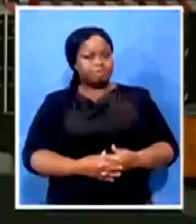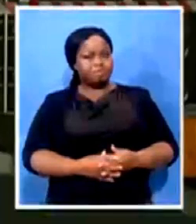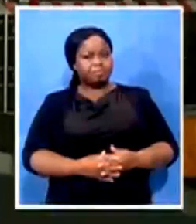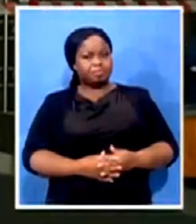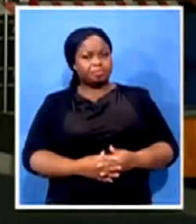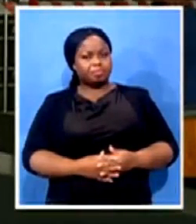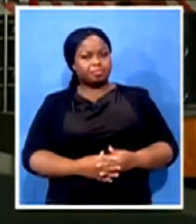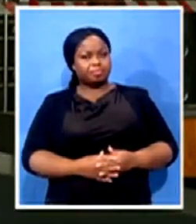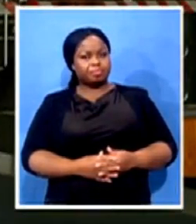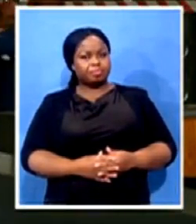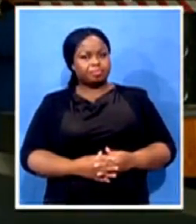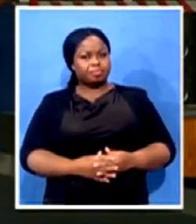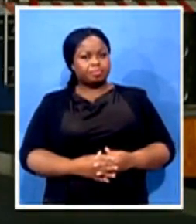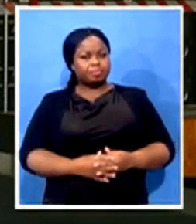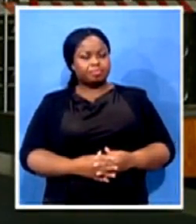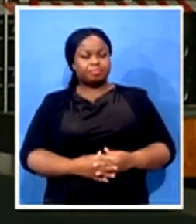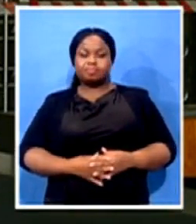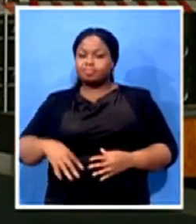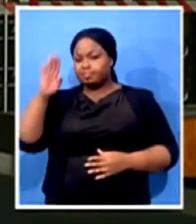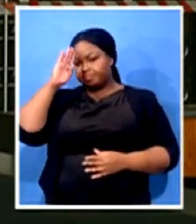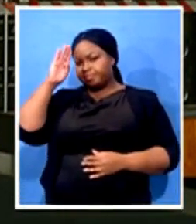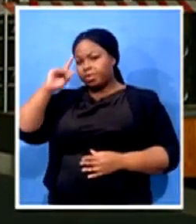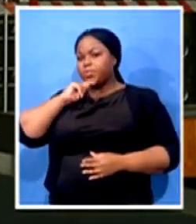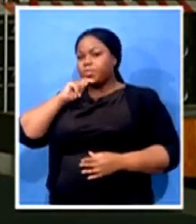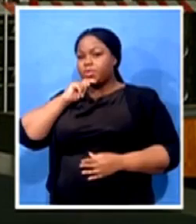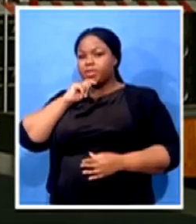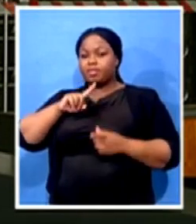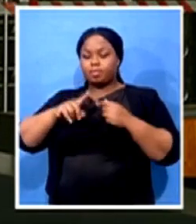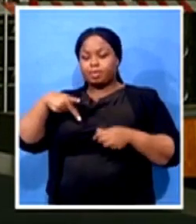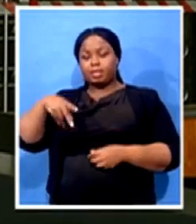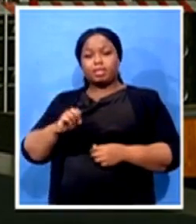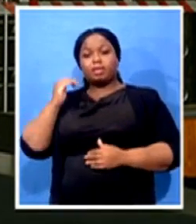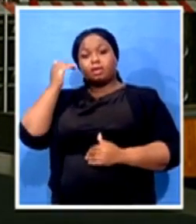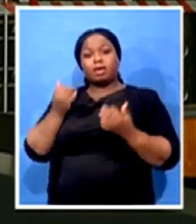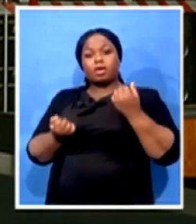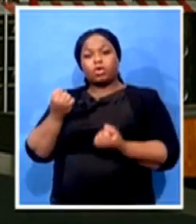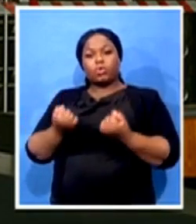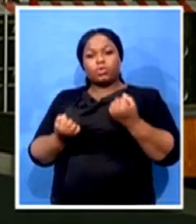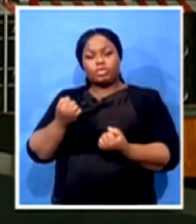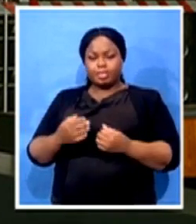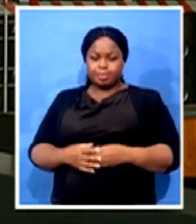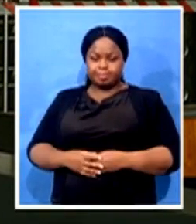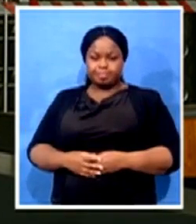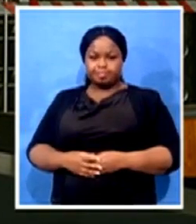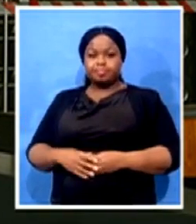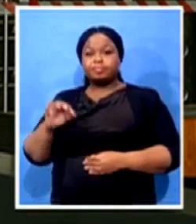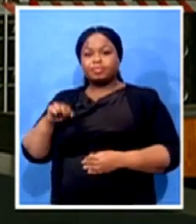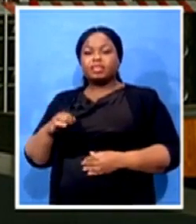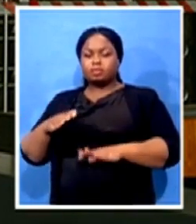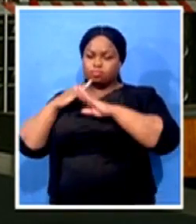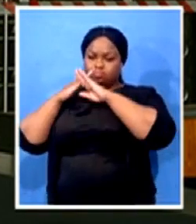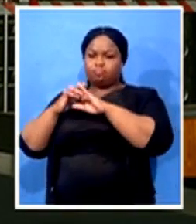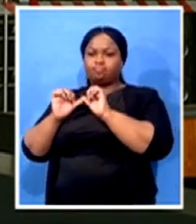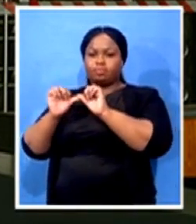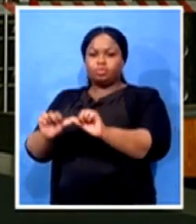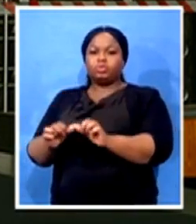Good morning from the Port Elizabeth High Court. Yes, the defence will still continue today to argue that